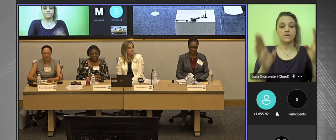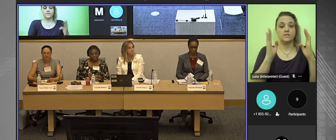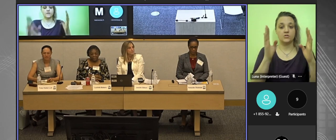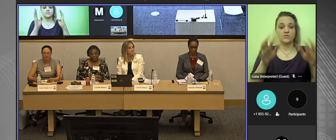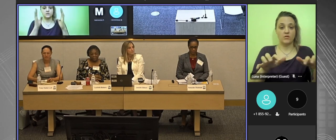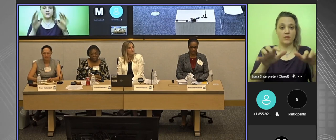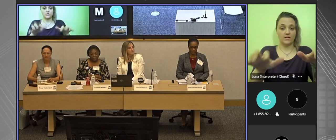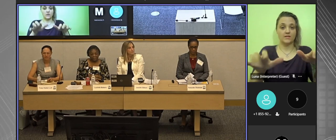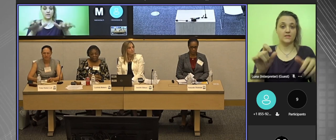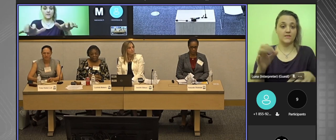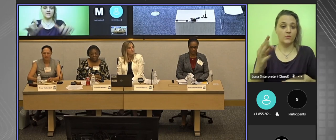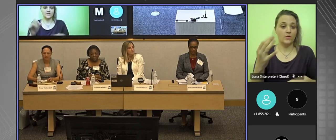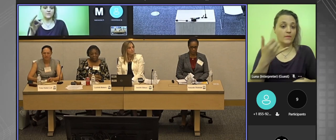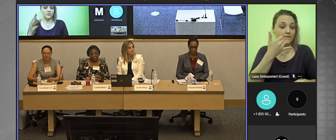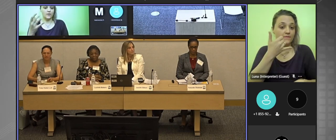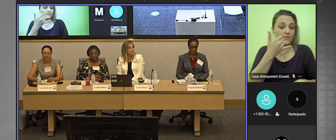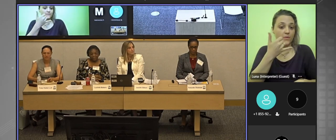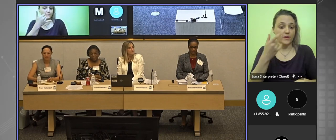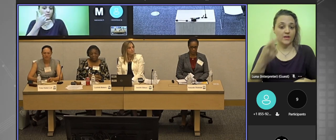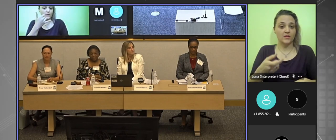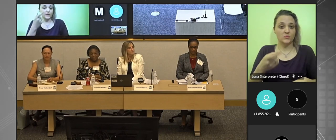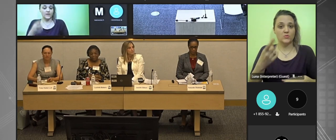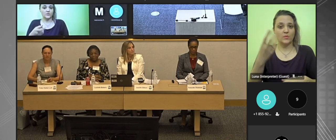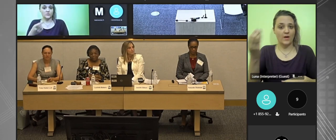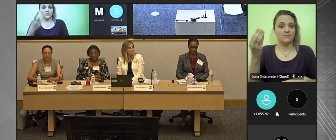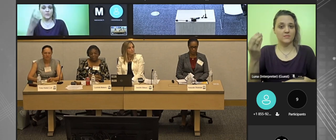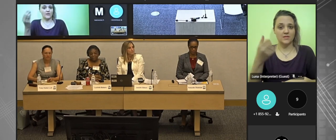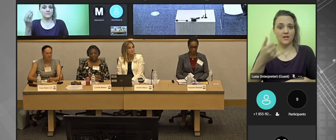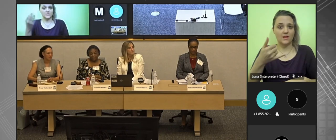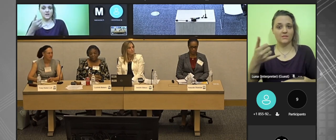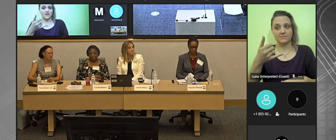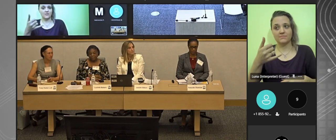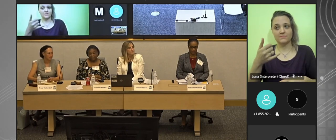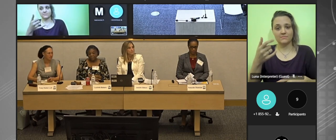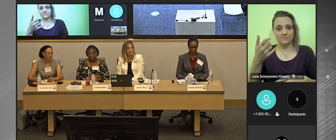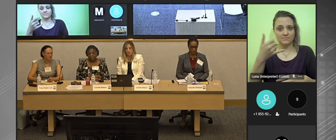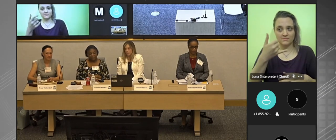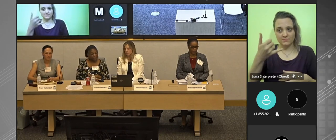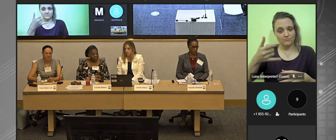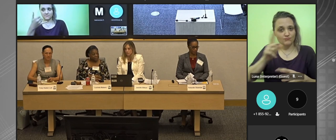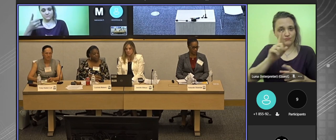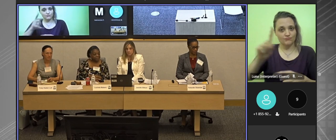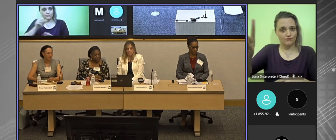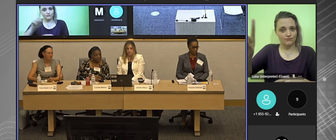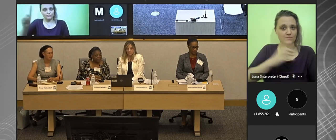Attention in the audience, please. If you're on the phone, I need you to take that call outside out of respect of the other.